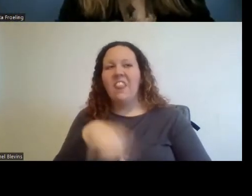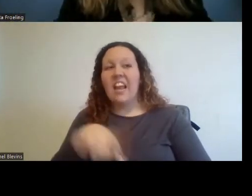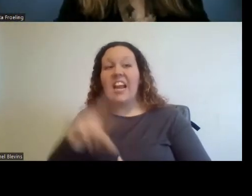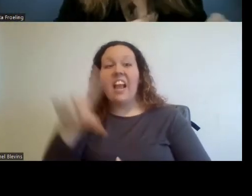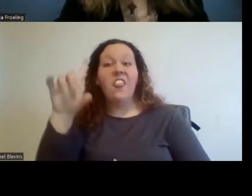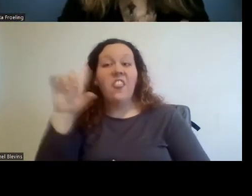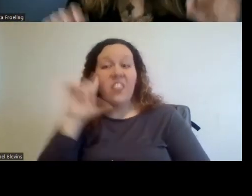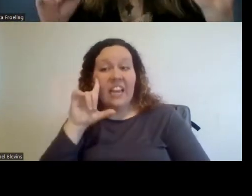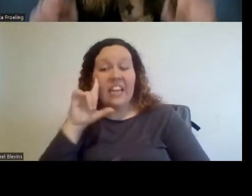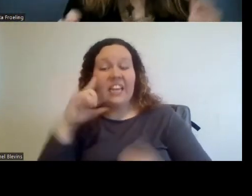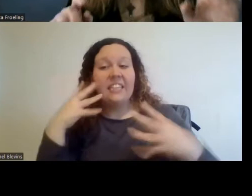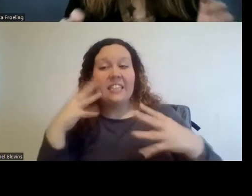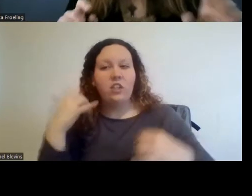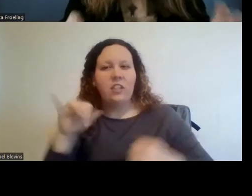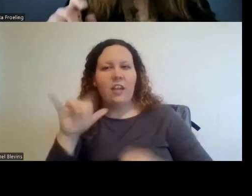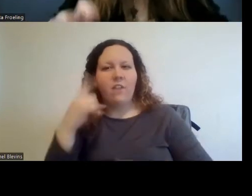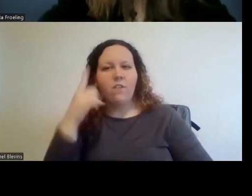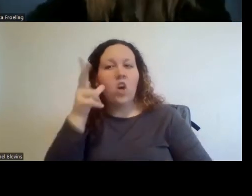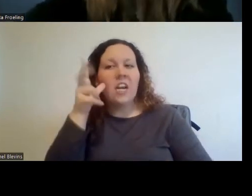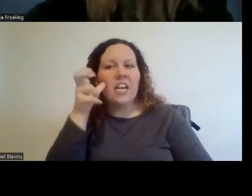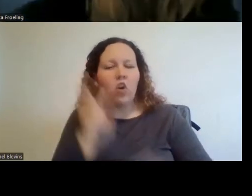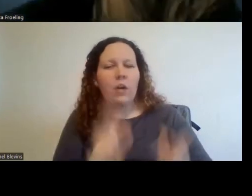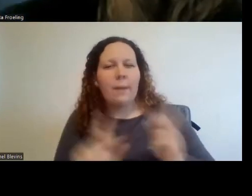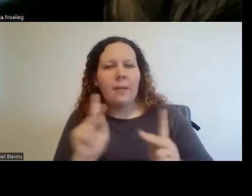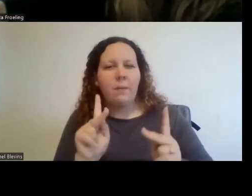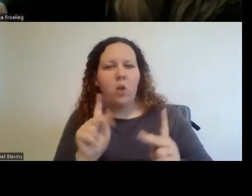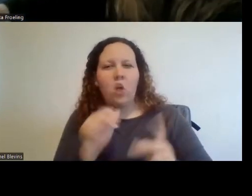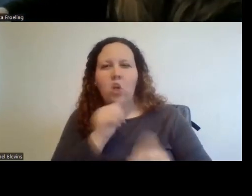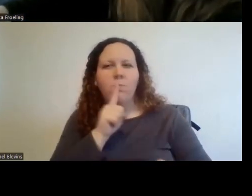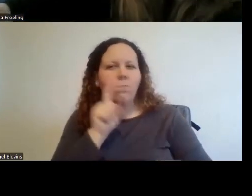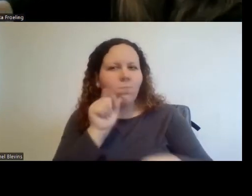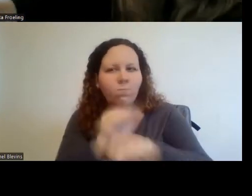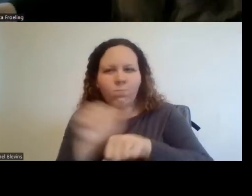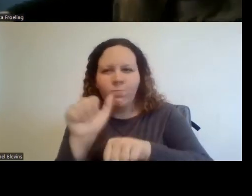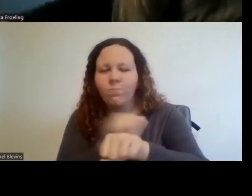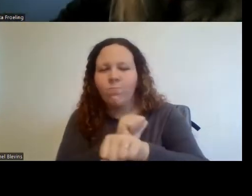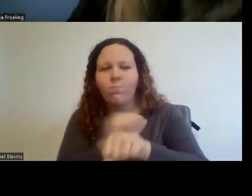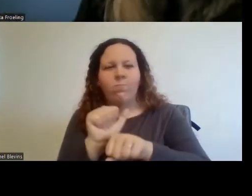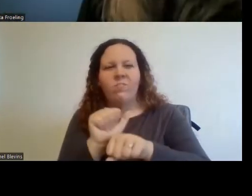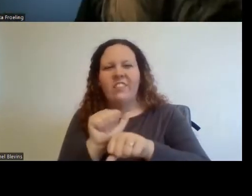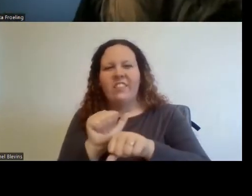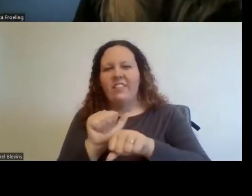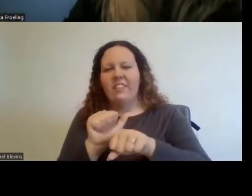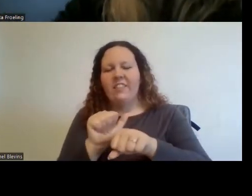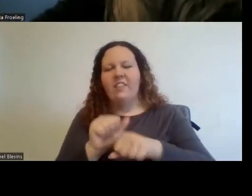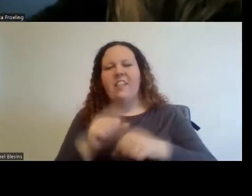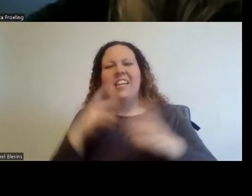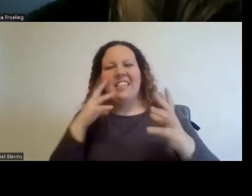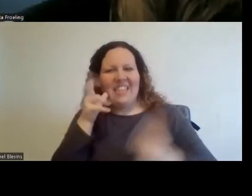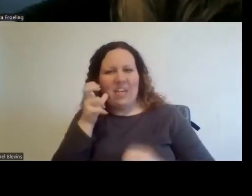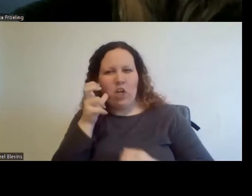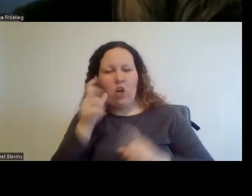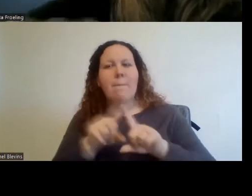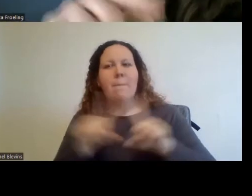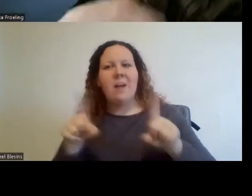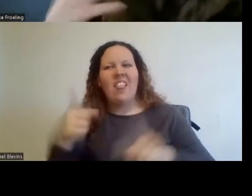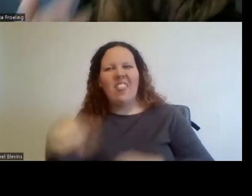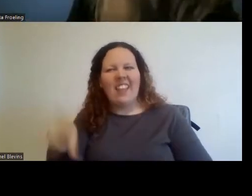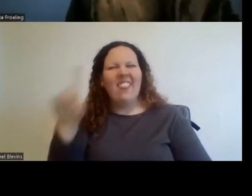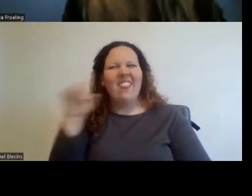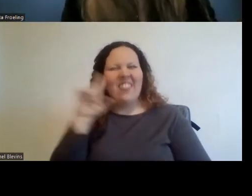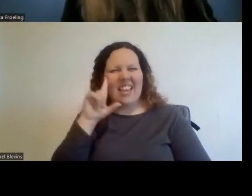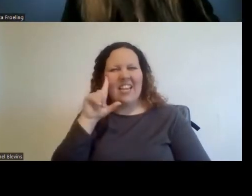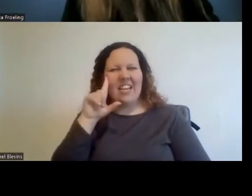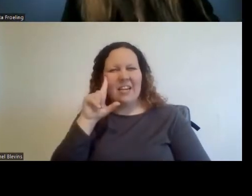for hearing people. It's not necessarily what people with a cochlear implant hear, but they did it so that